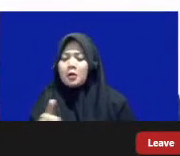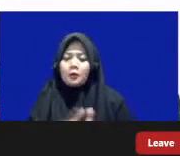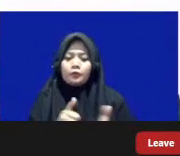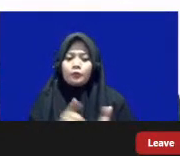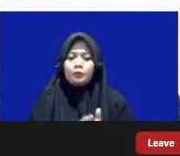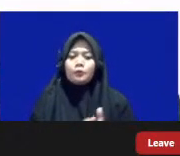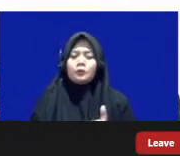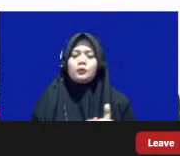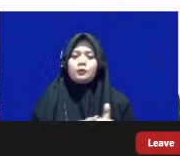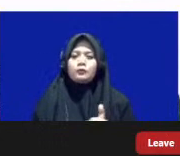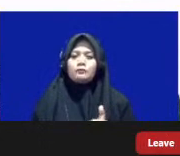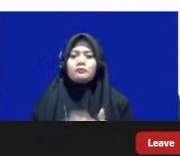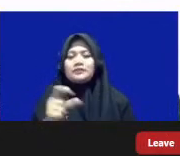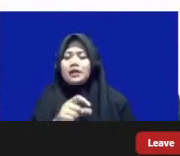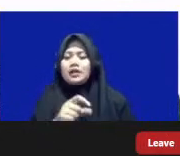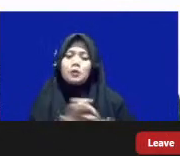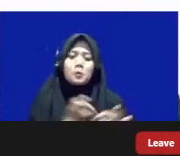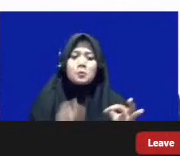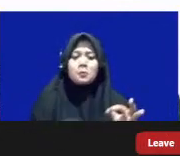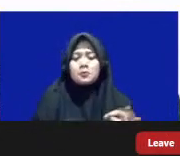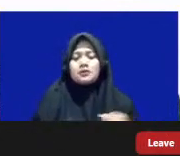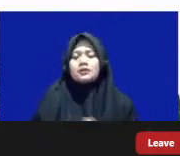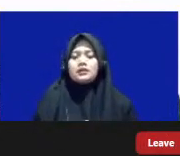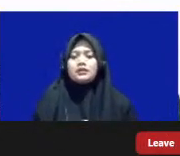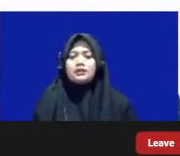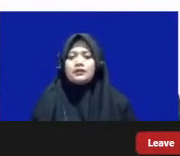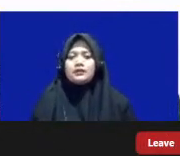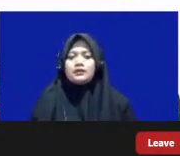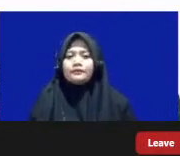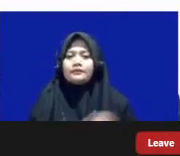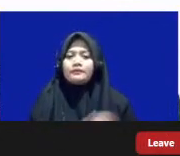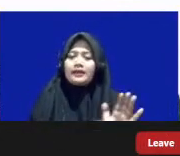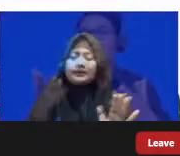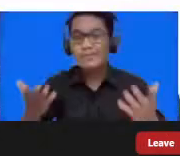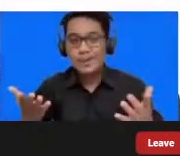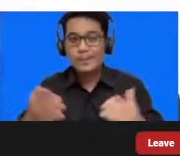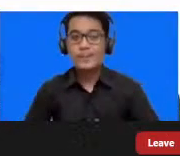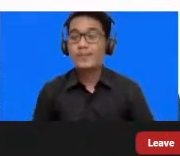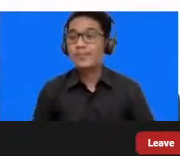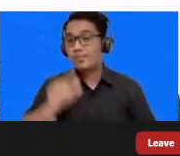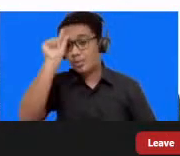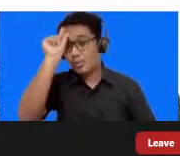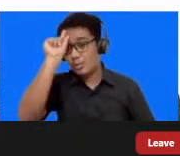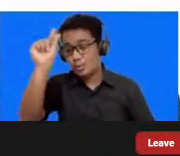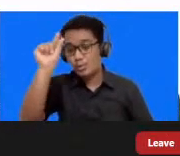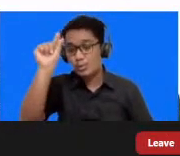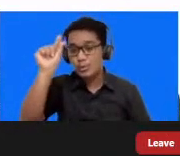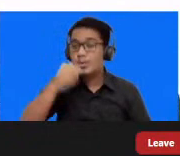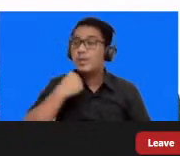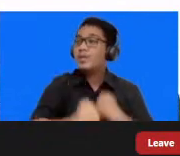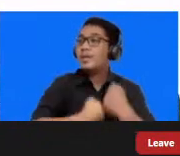and what they actually want for their community. So